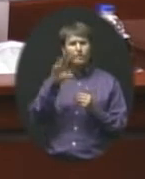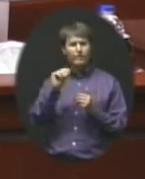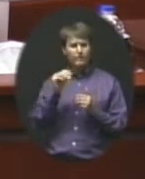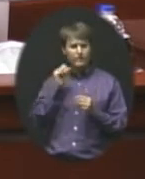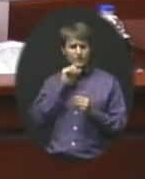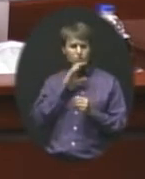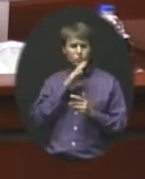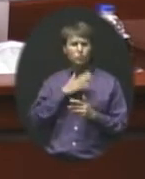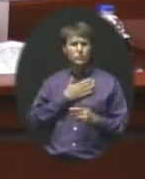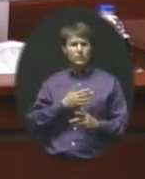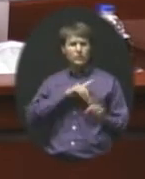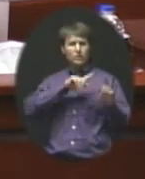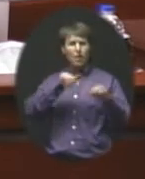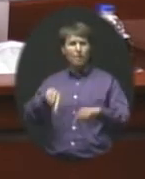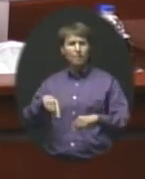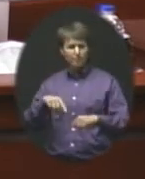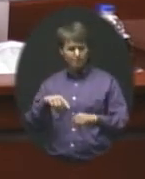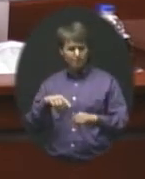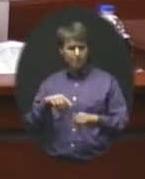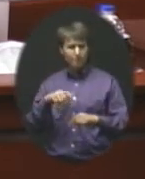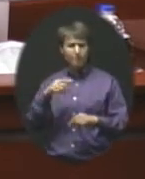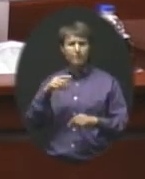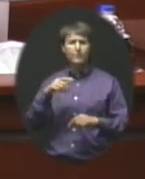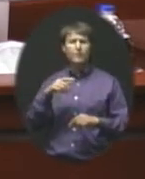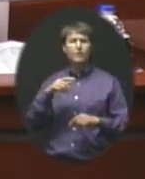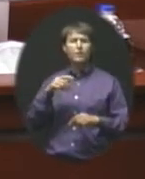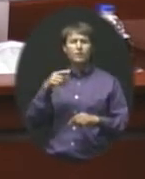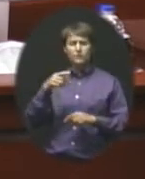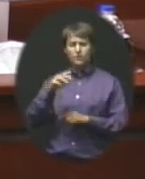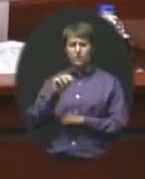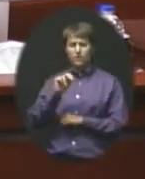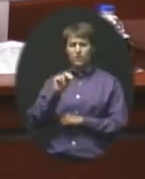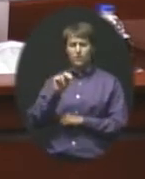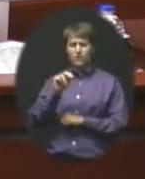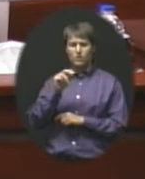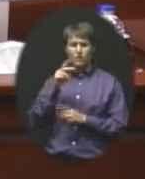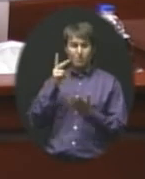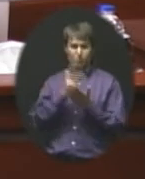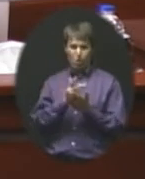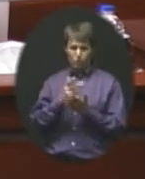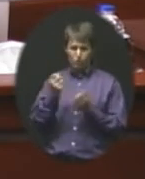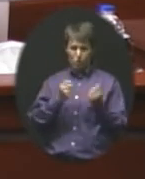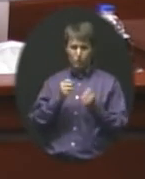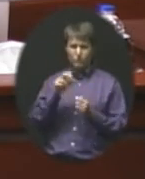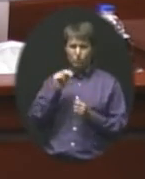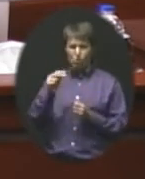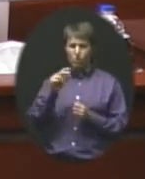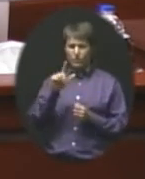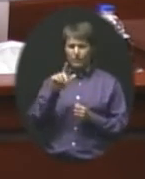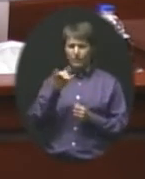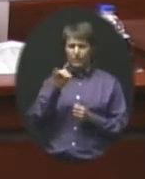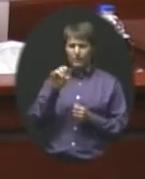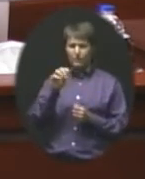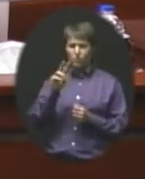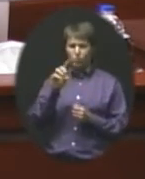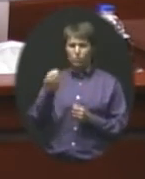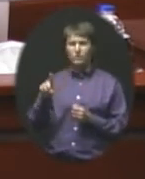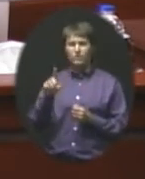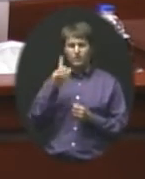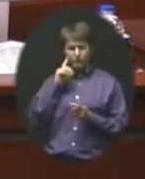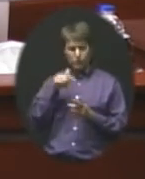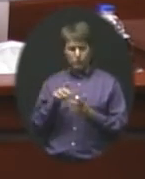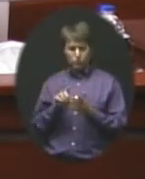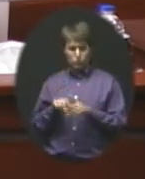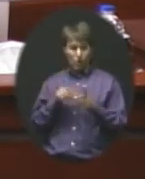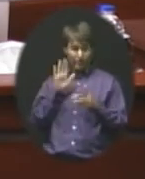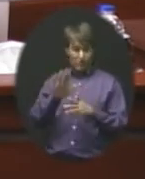were willing to come to park at North Lindenwood, which is a challenge by itself, to come in and have the kickoff for their